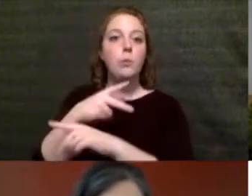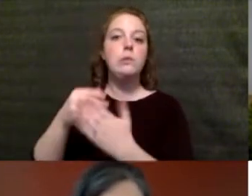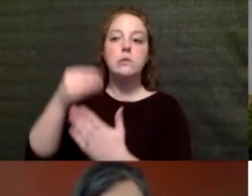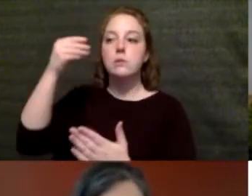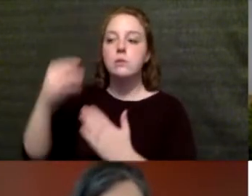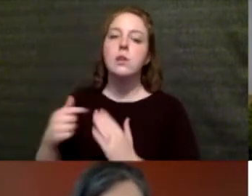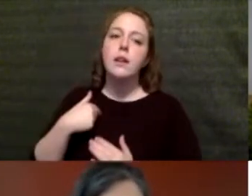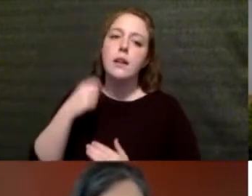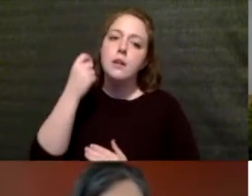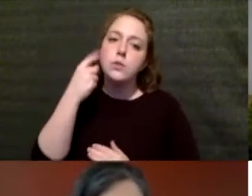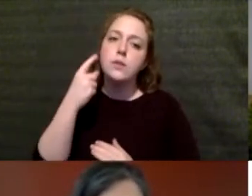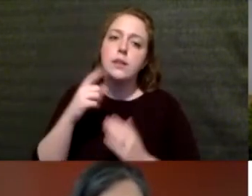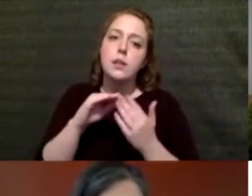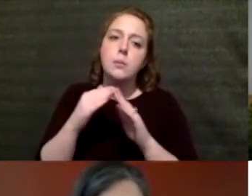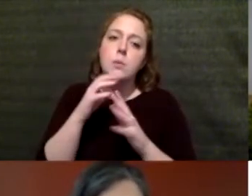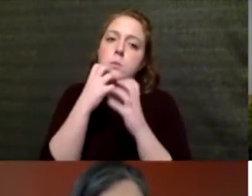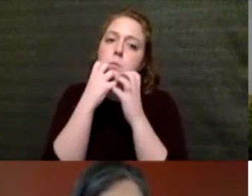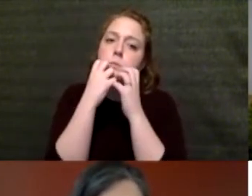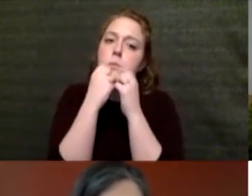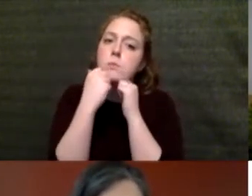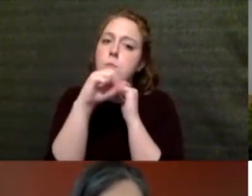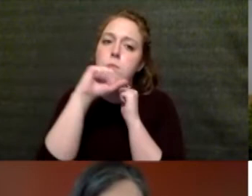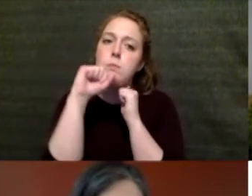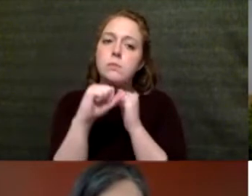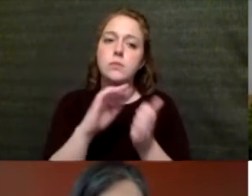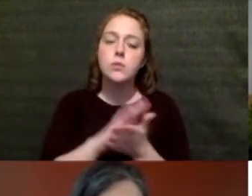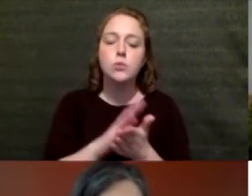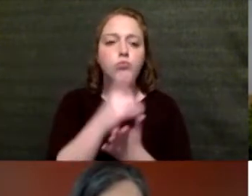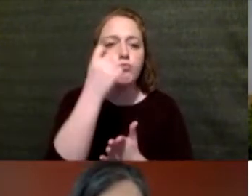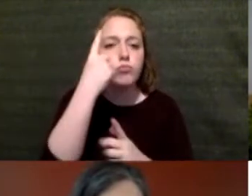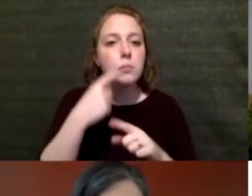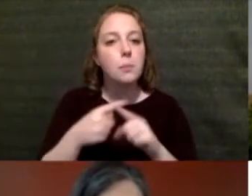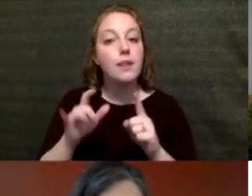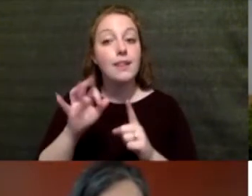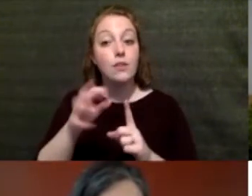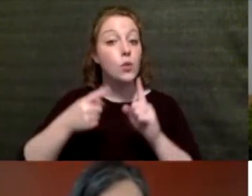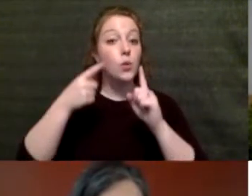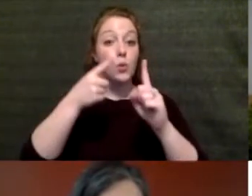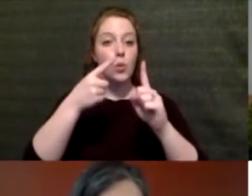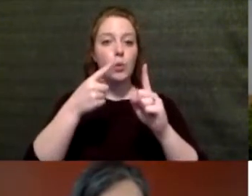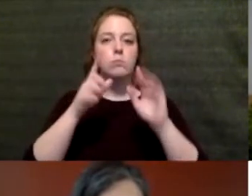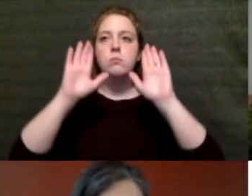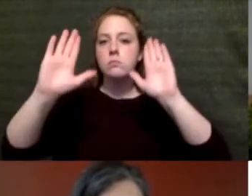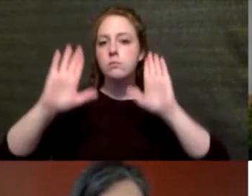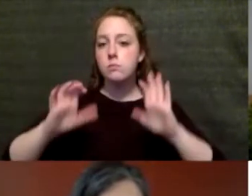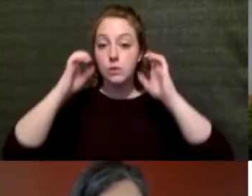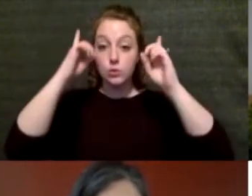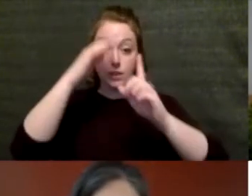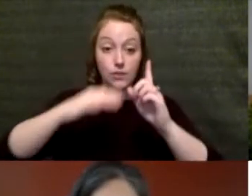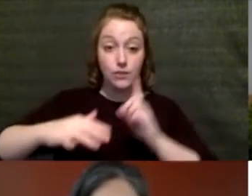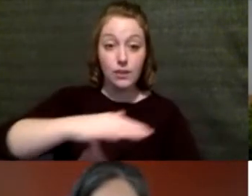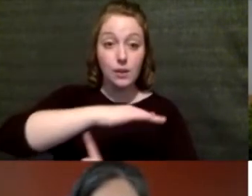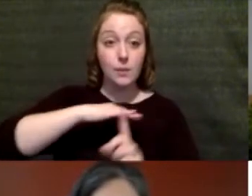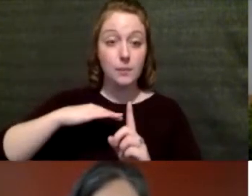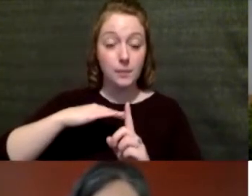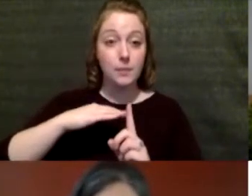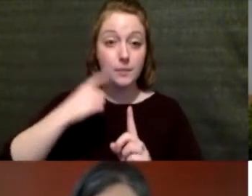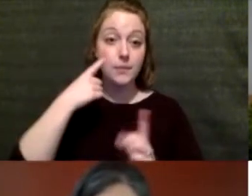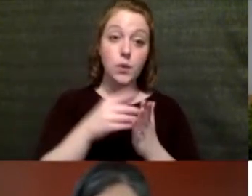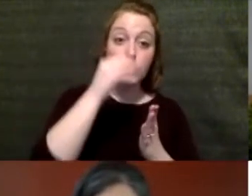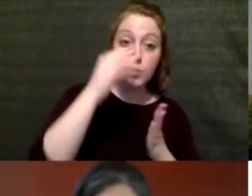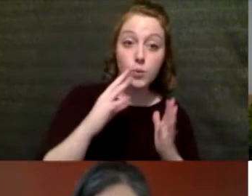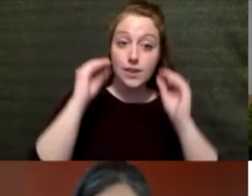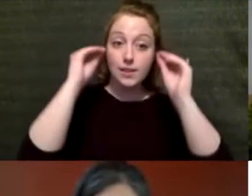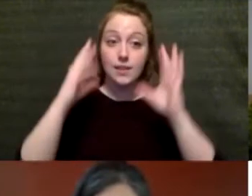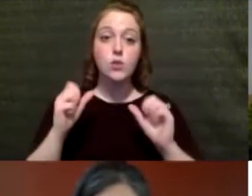beloved part of the community, but it seems like if the ultimate goal is a great educational environment for the students and for the teachers that can serve Waco